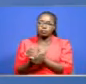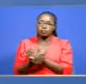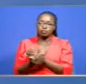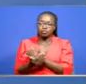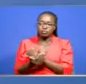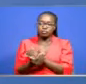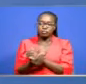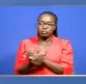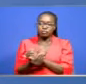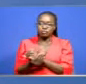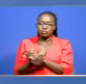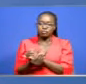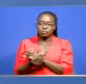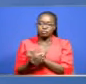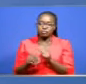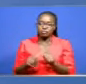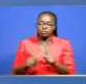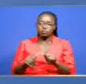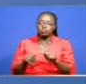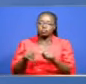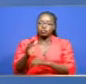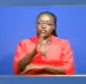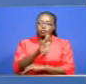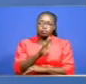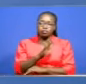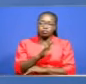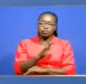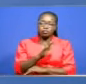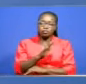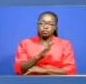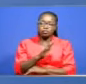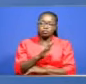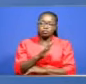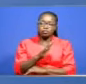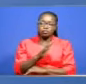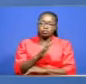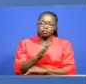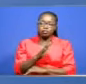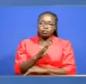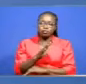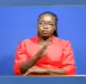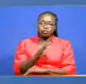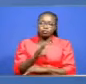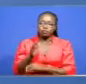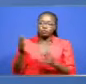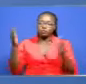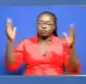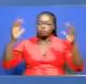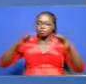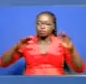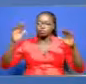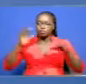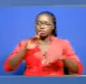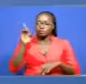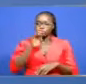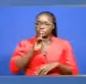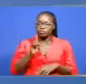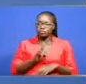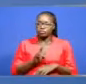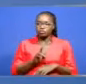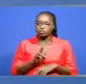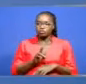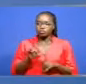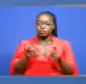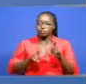will also stretch towards the afternoon, which will see showers accompanied by thunderstorms dominating the western parts of the country and the